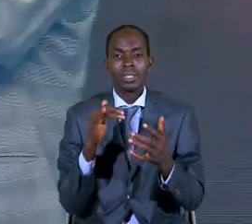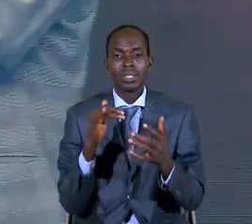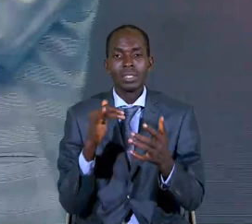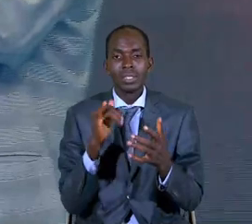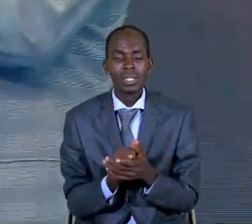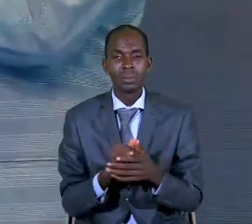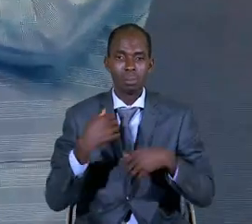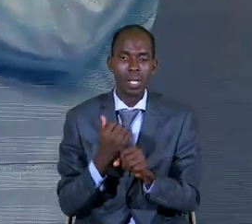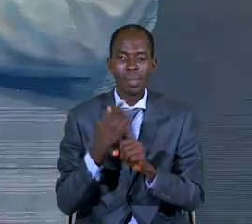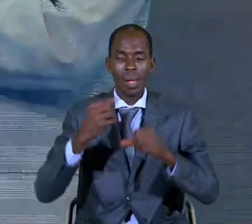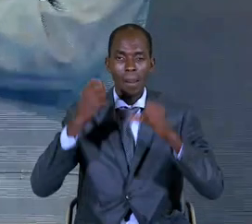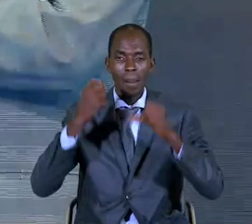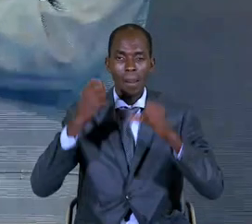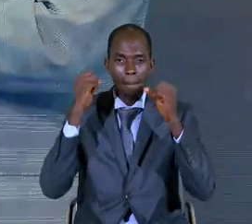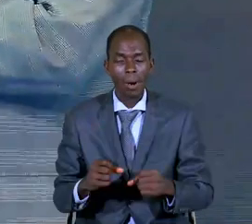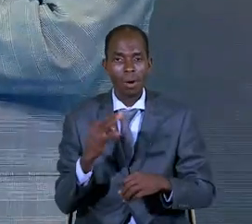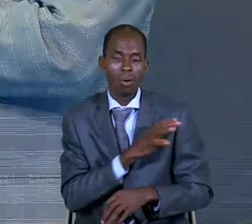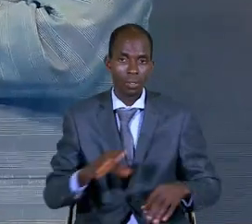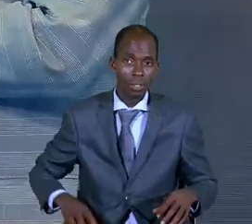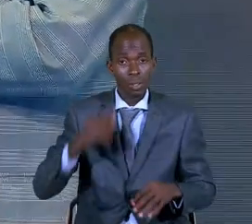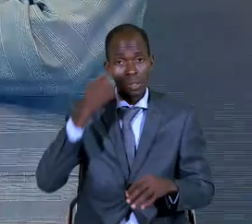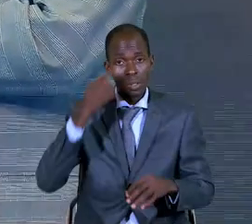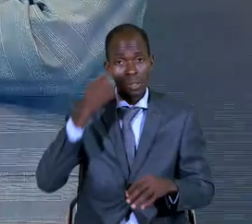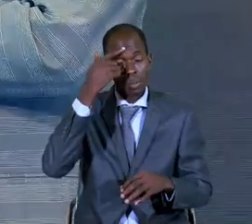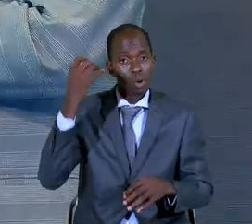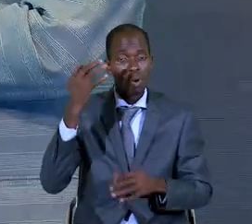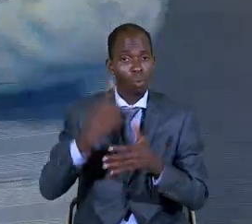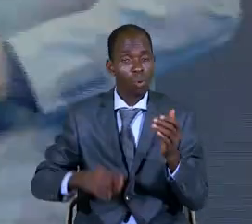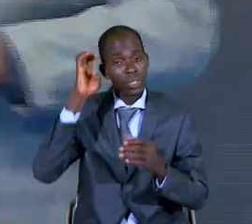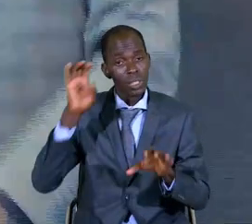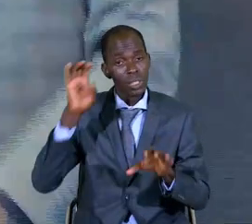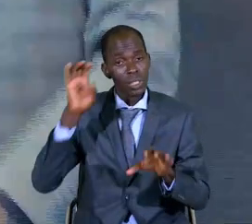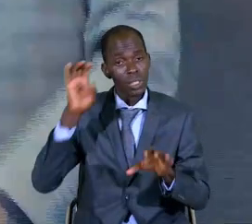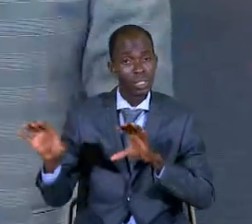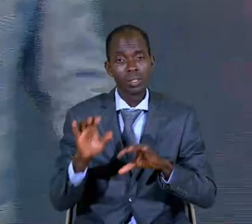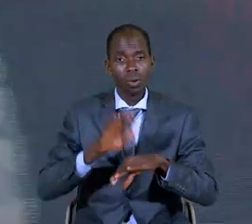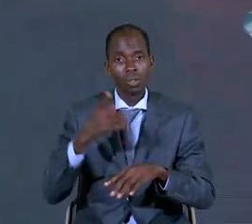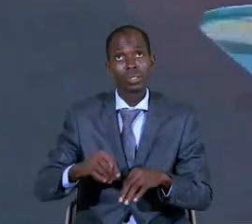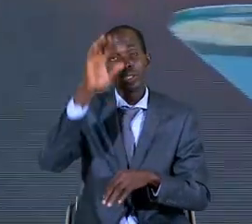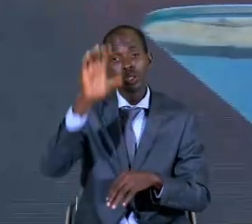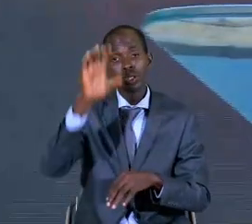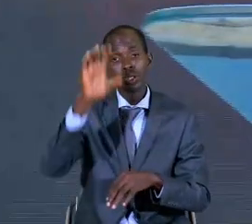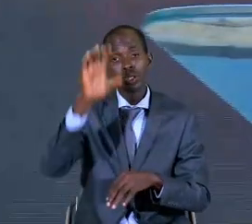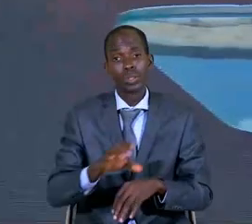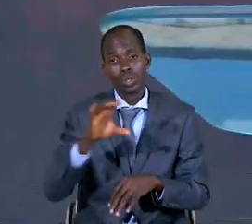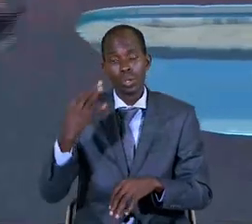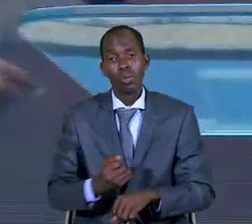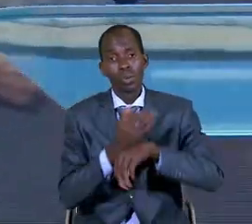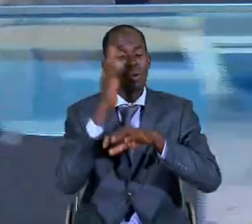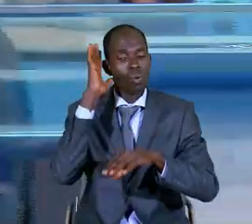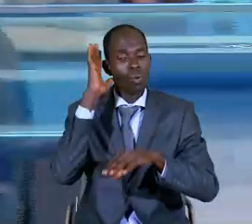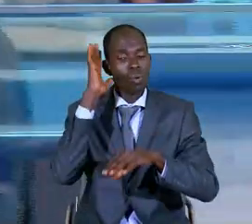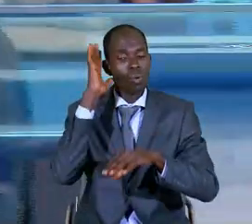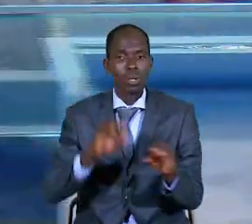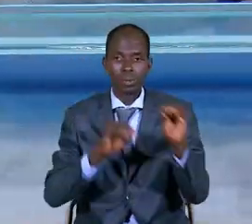power of Christ because of what he did on the cross of Calvary to set you free. They should